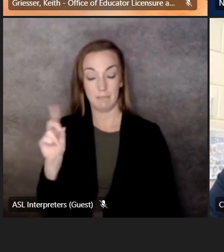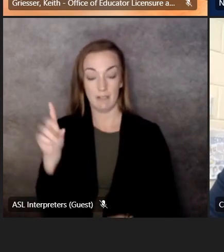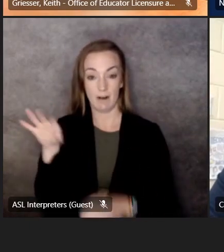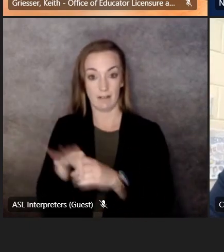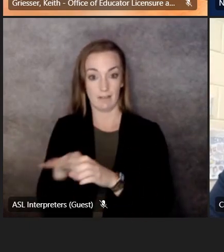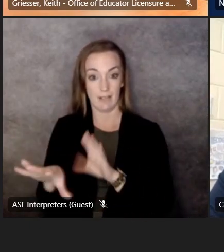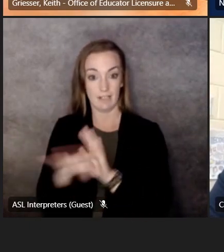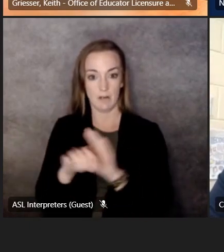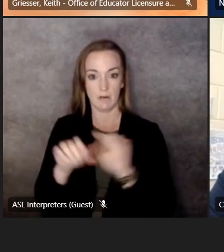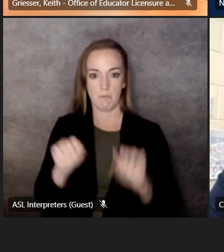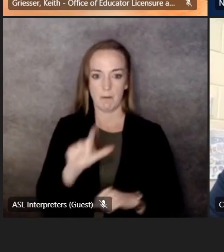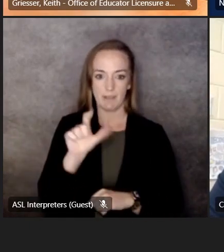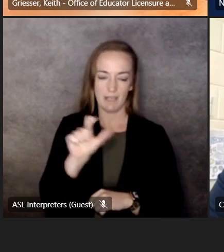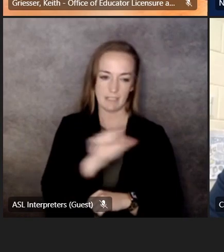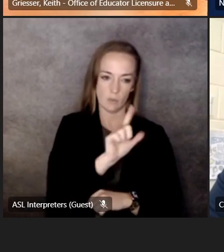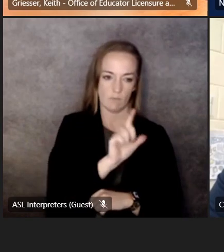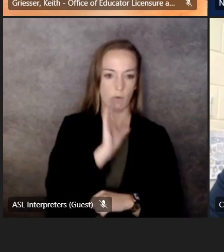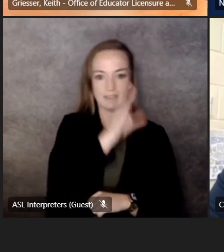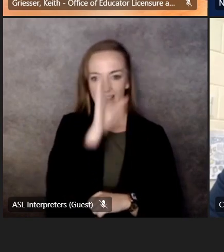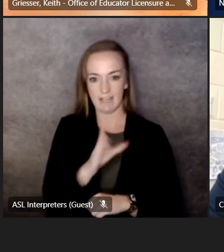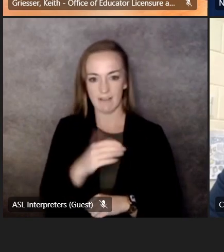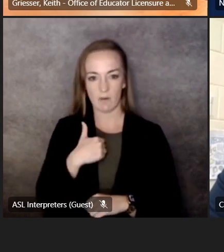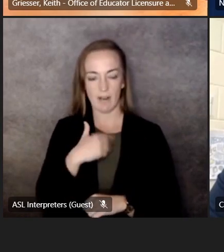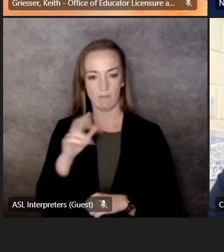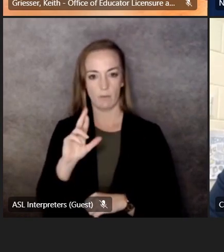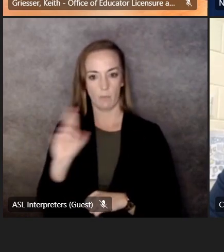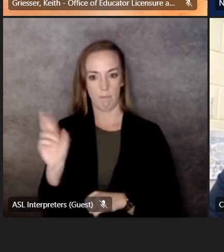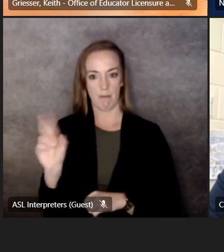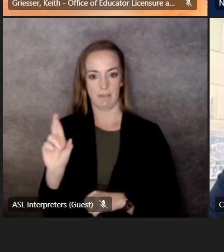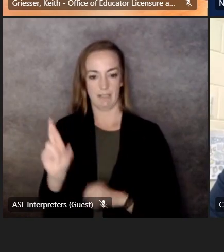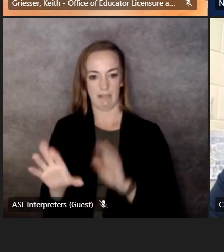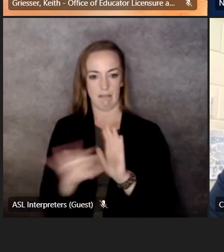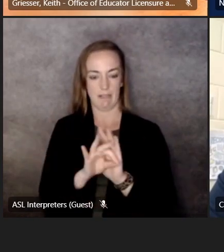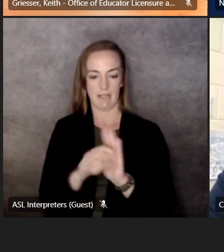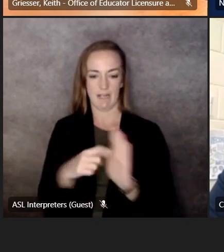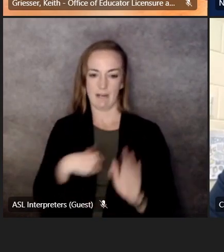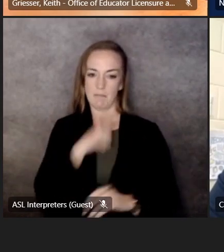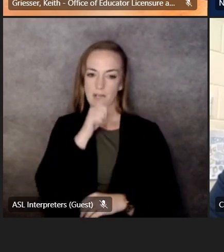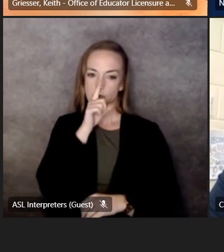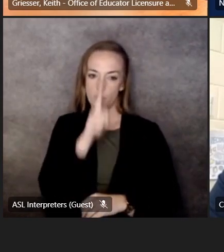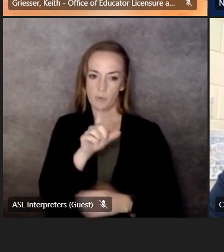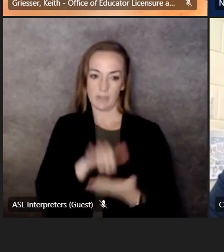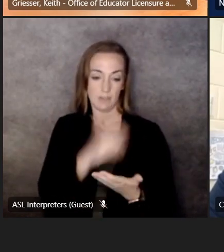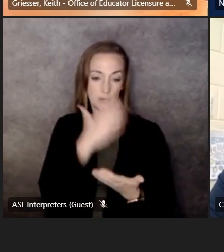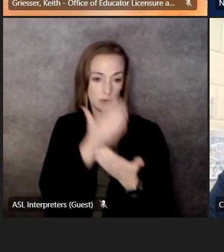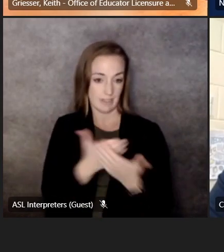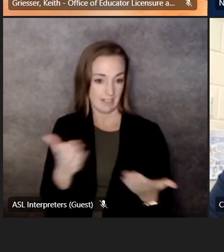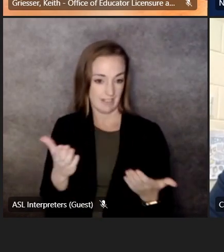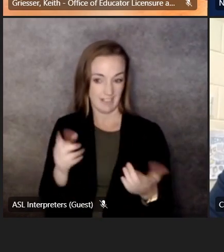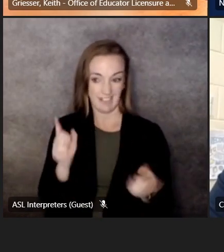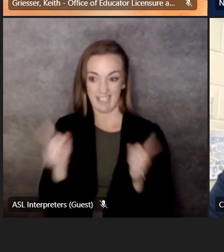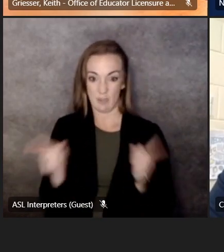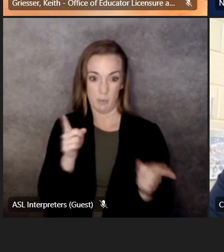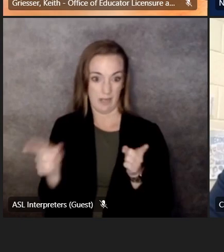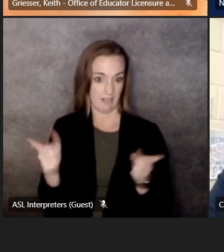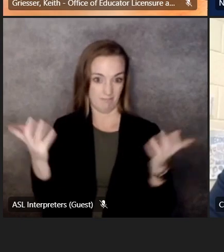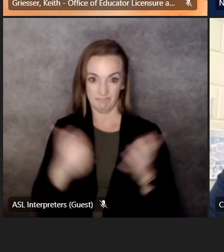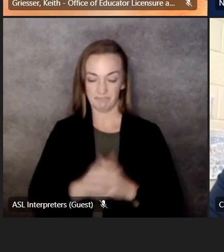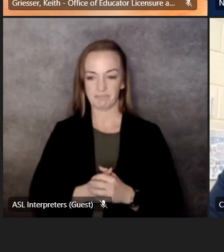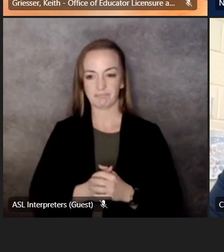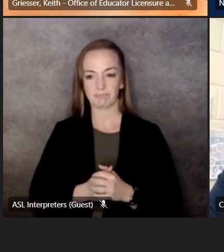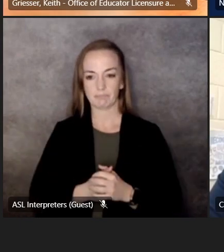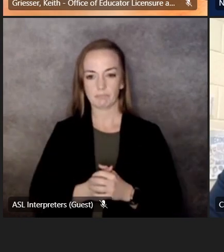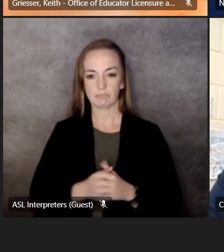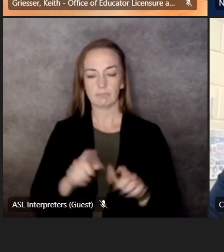and Louisville, you'll never have a Republican elected. So I'm not sure that's a good thing in either direction. But